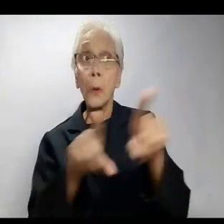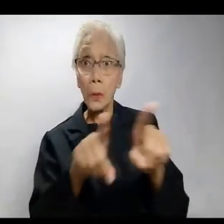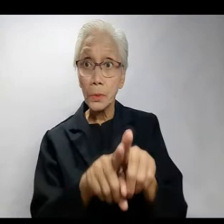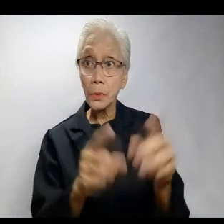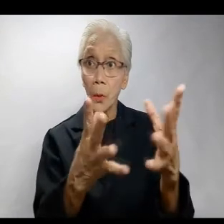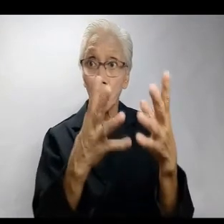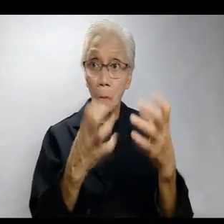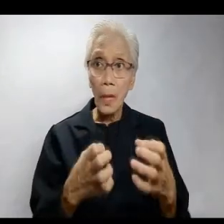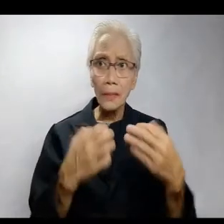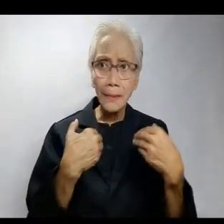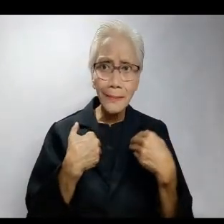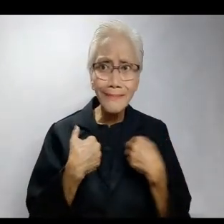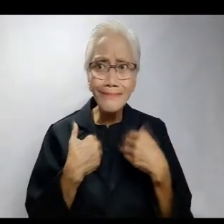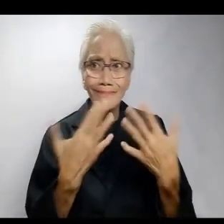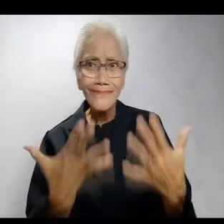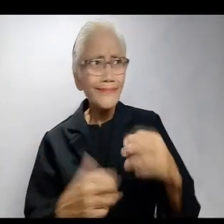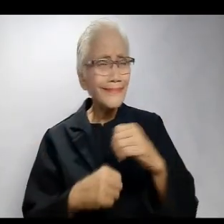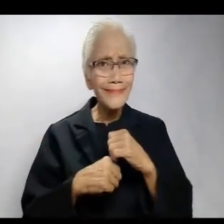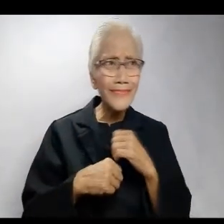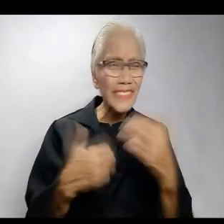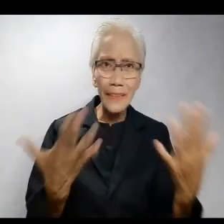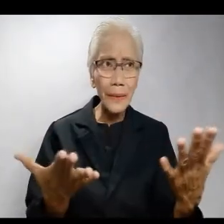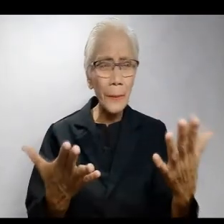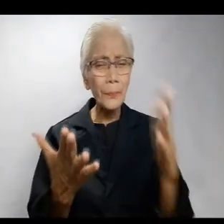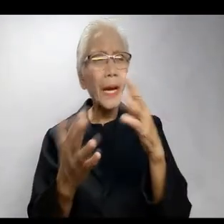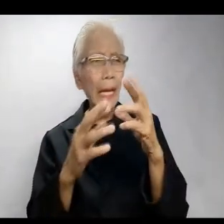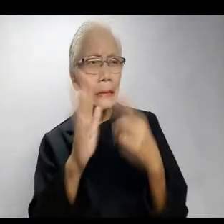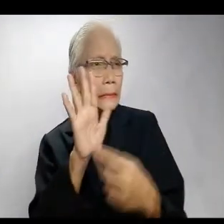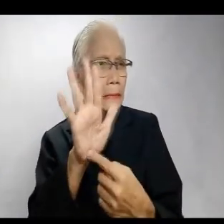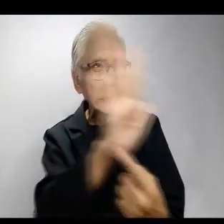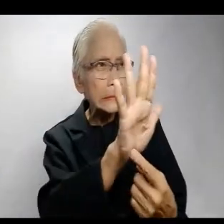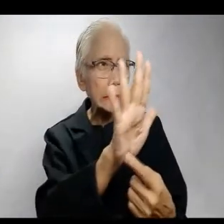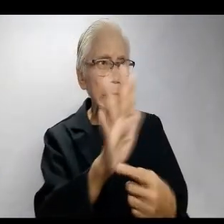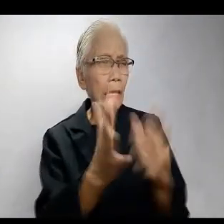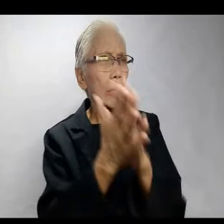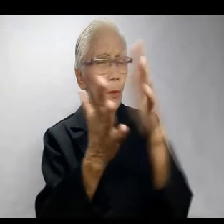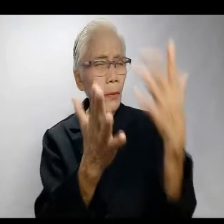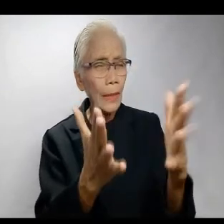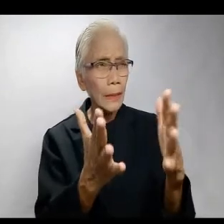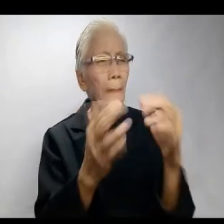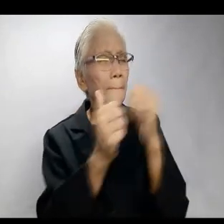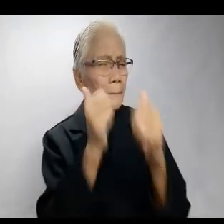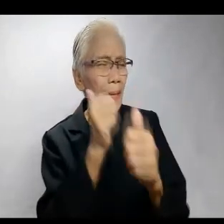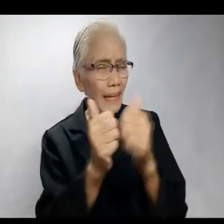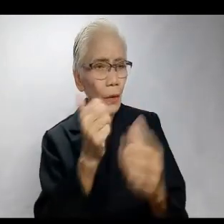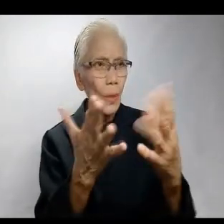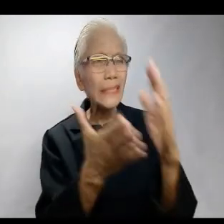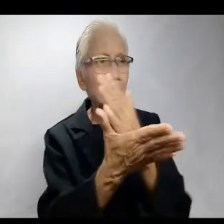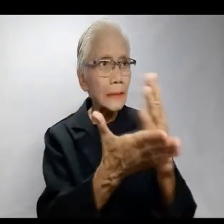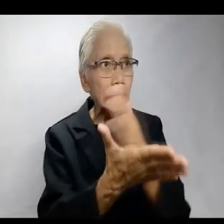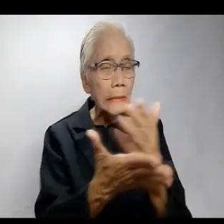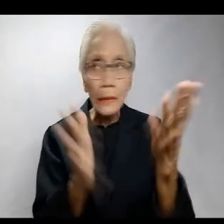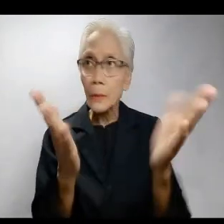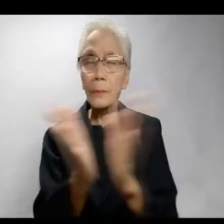Pharisite also wants to bask on reflected glories. That is, he likes sharing some